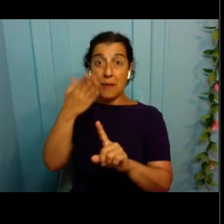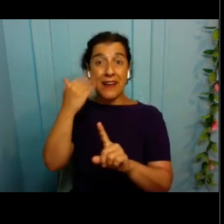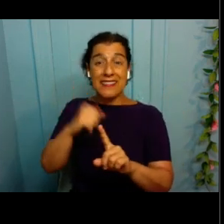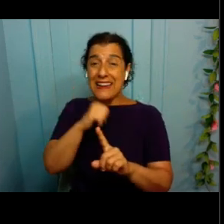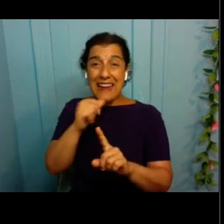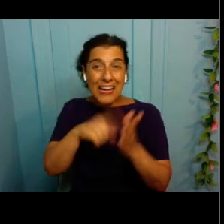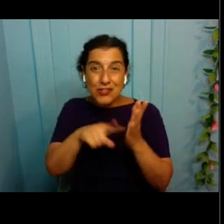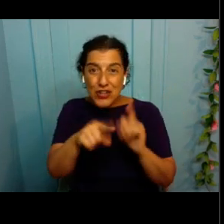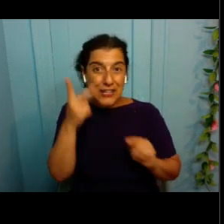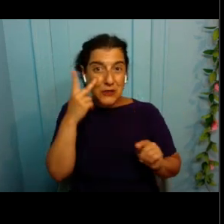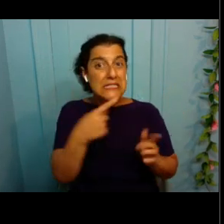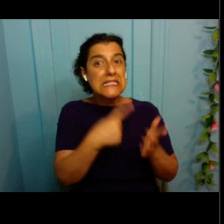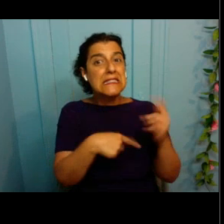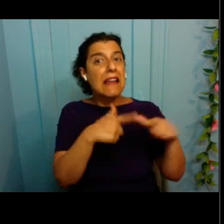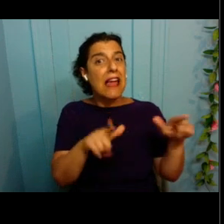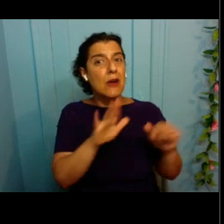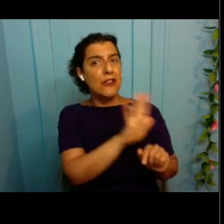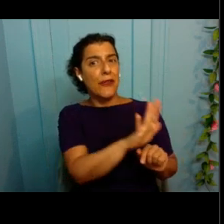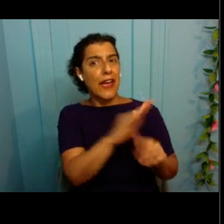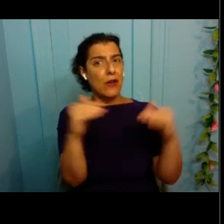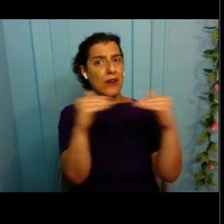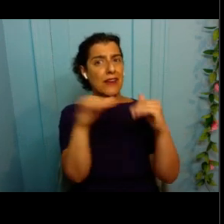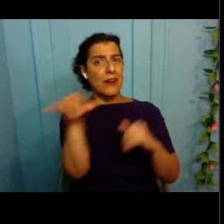checked to see what sign languages do.